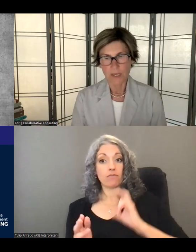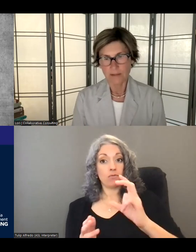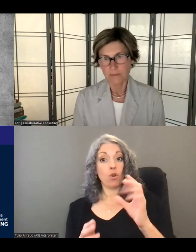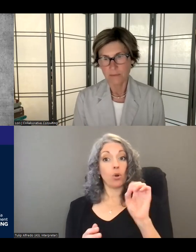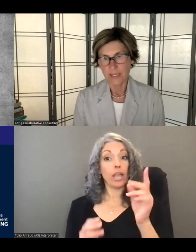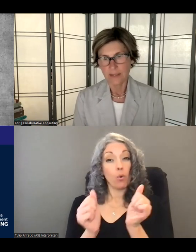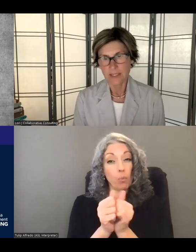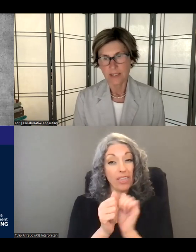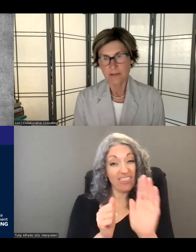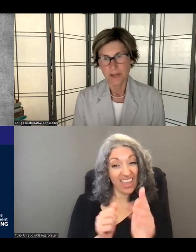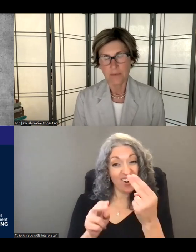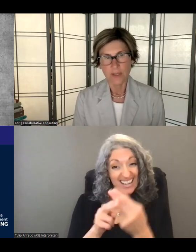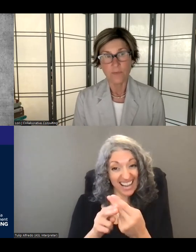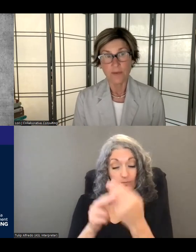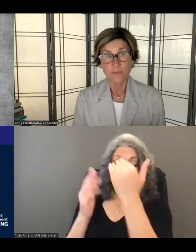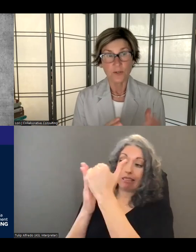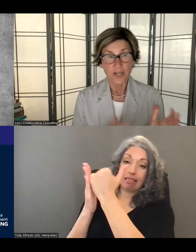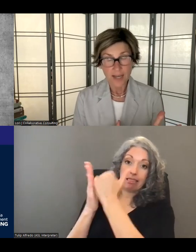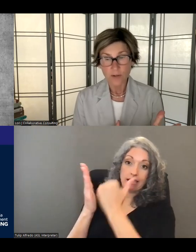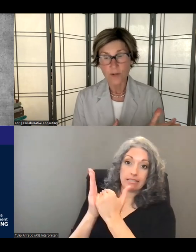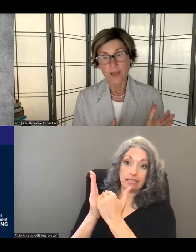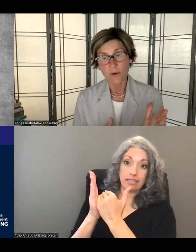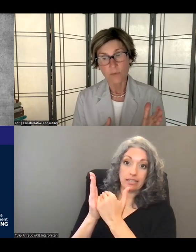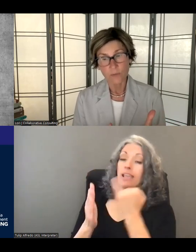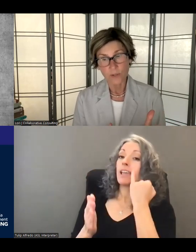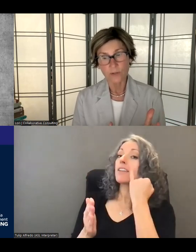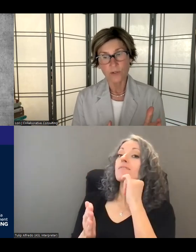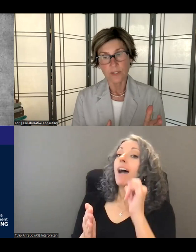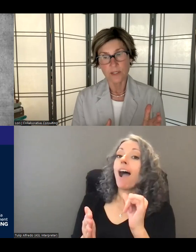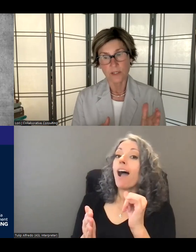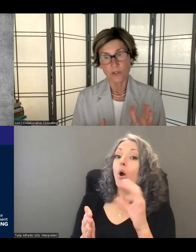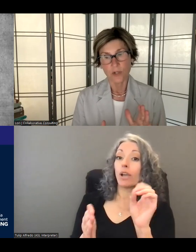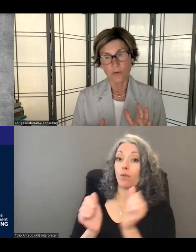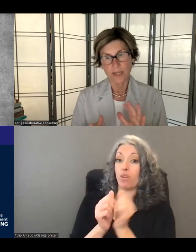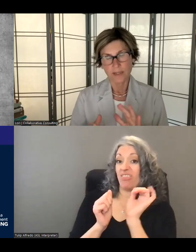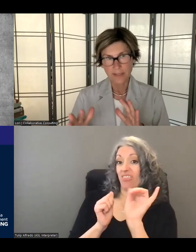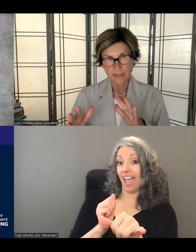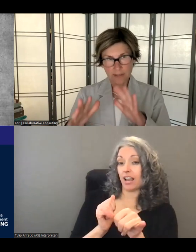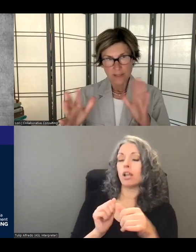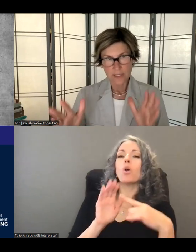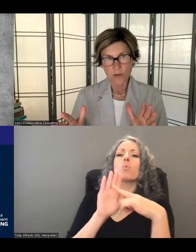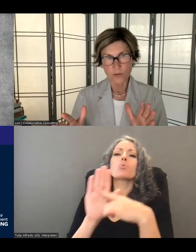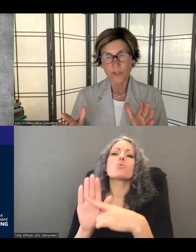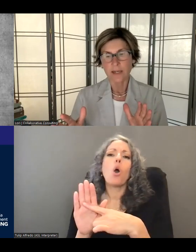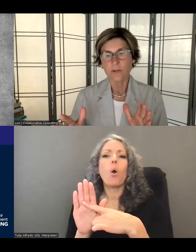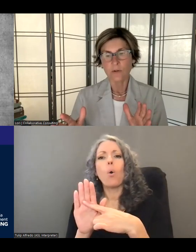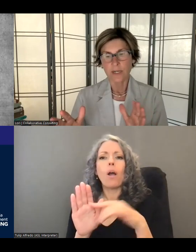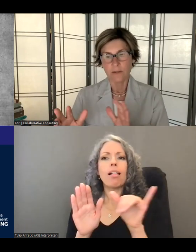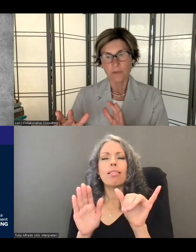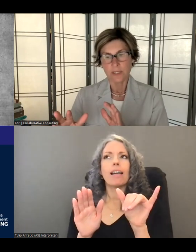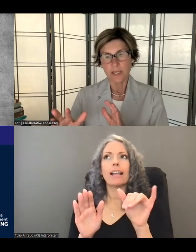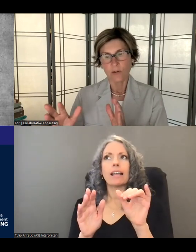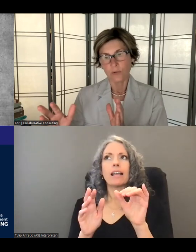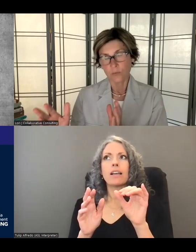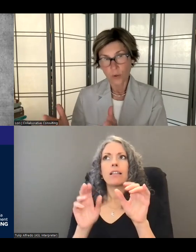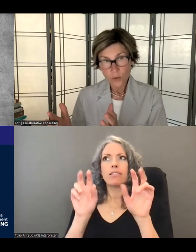names being listed. If they're not okay, what we will do is show like stakeholder category